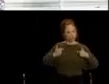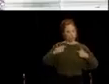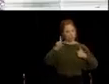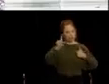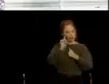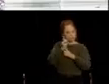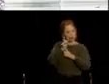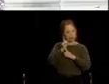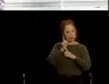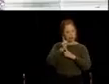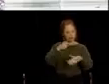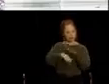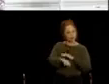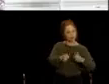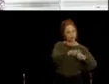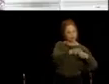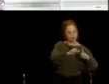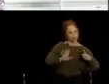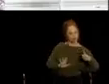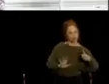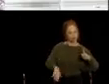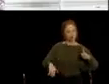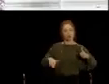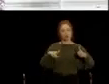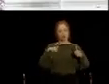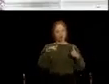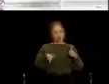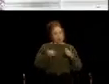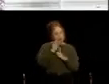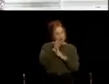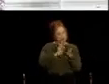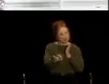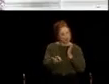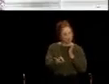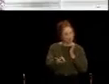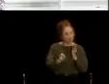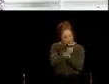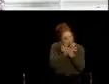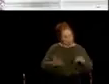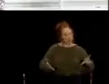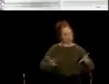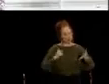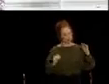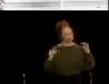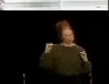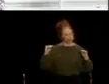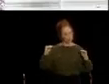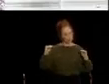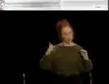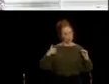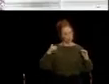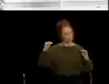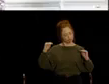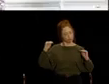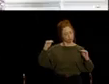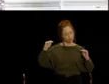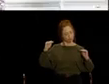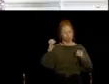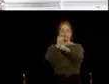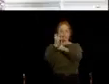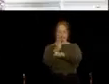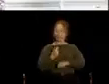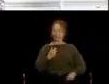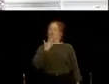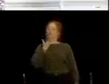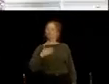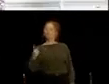minute, and trust me, that 1 minute counts for everything. Every year I'm like, it was my birthday first, like I'm